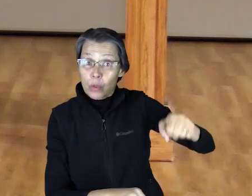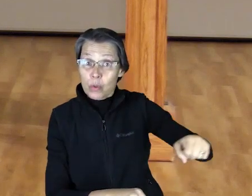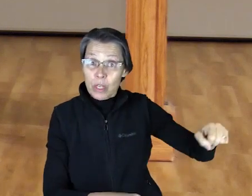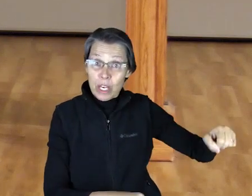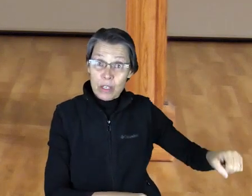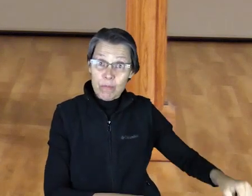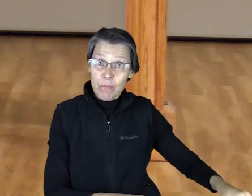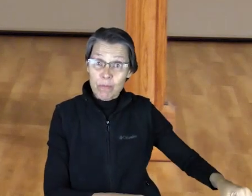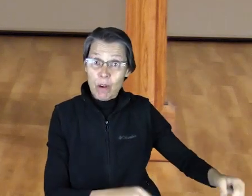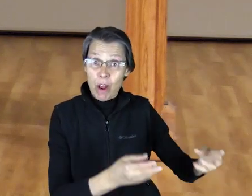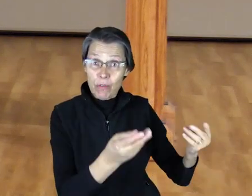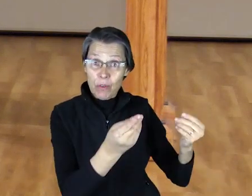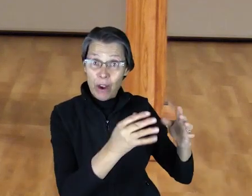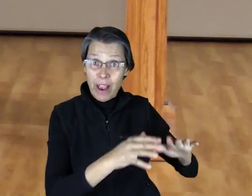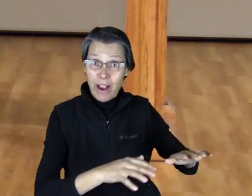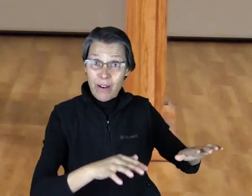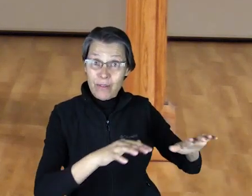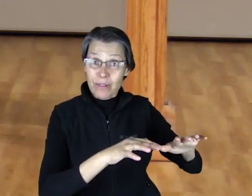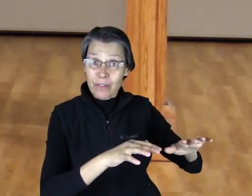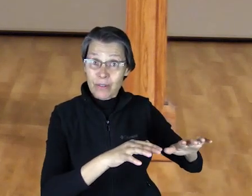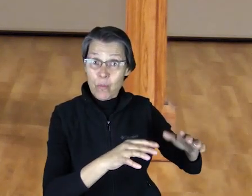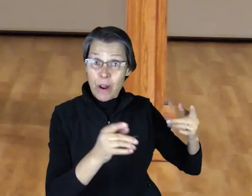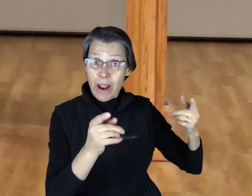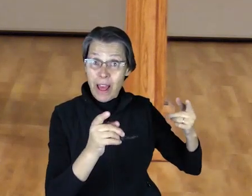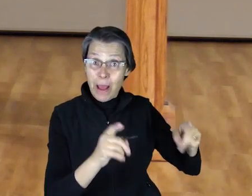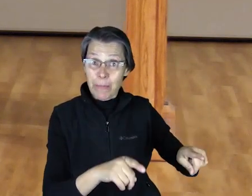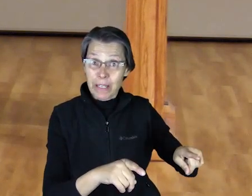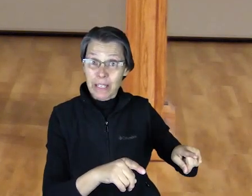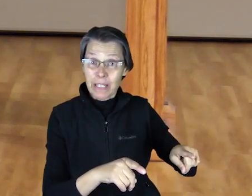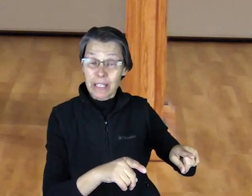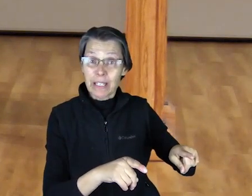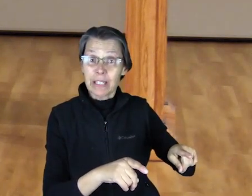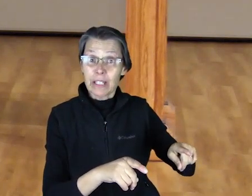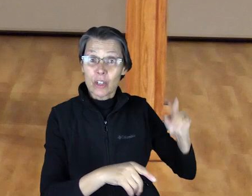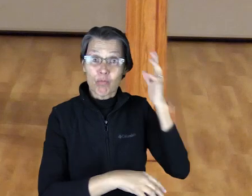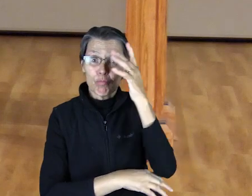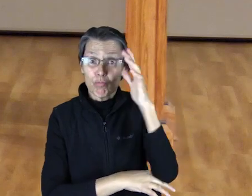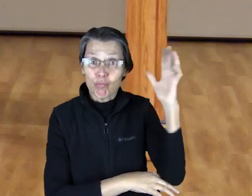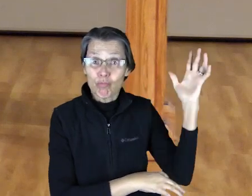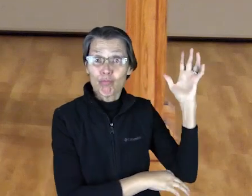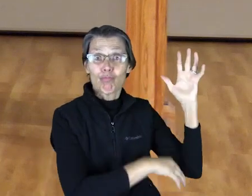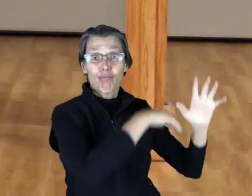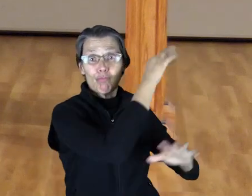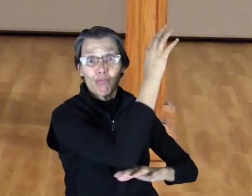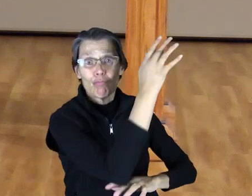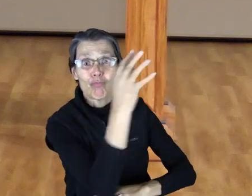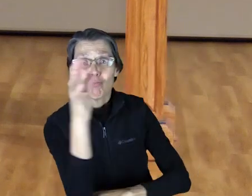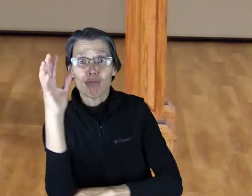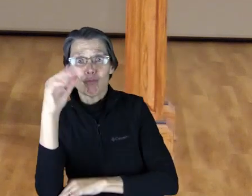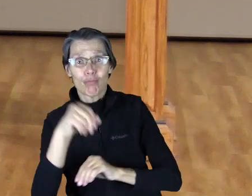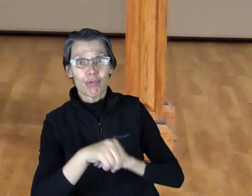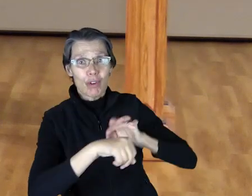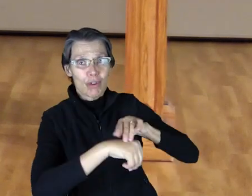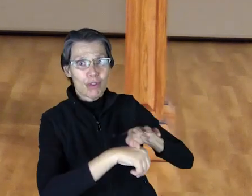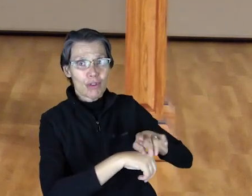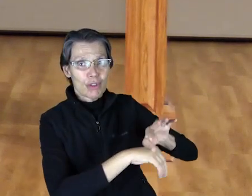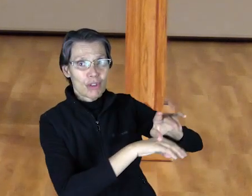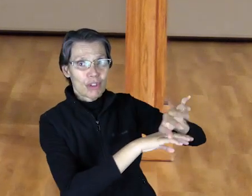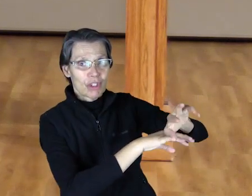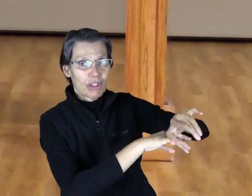So whatever it is you left in that suitcase will very soon be overtaken by the growth of the